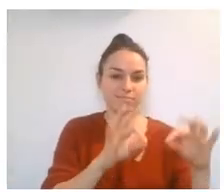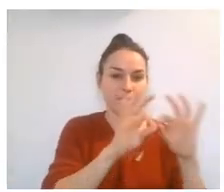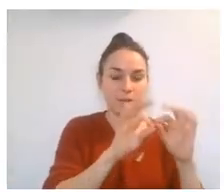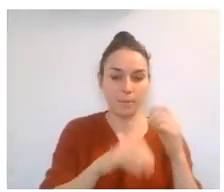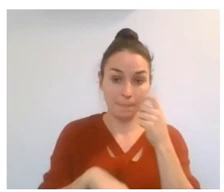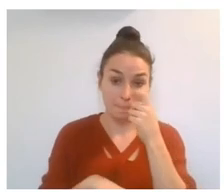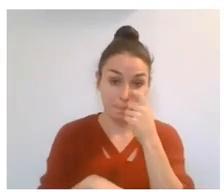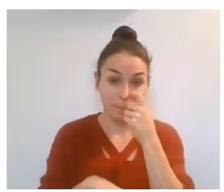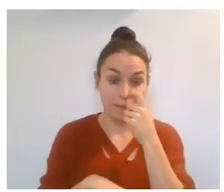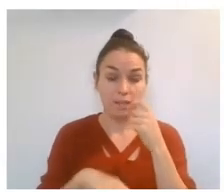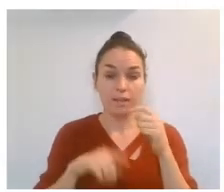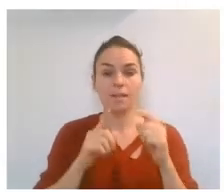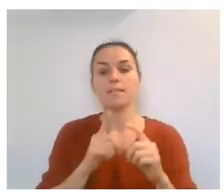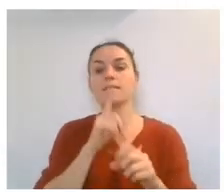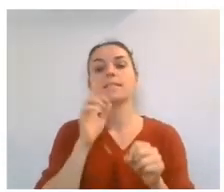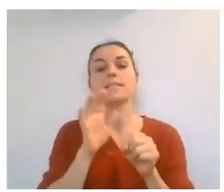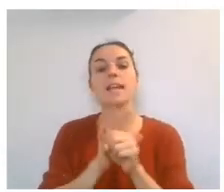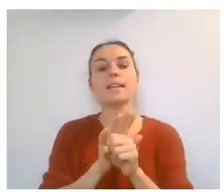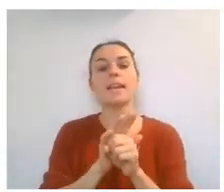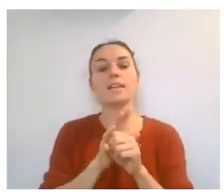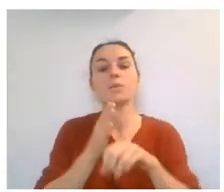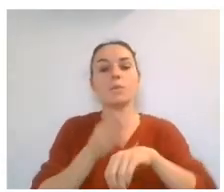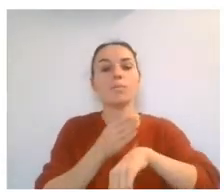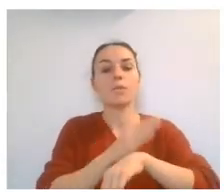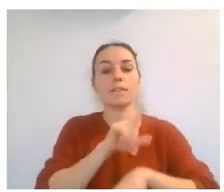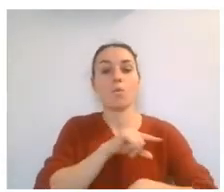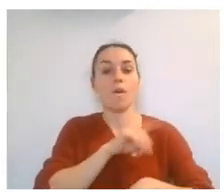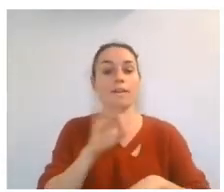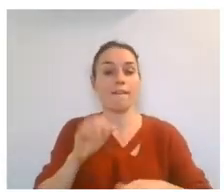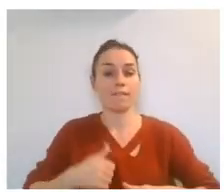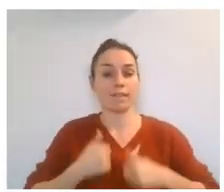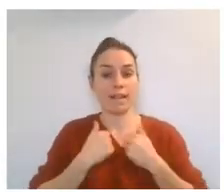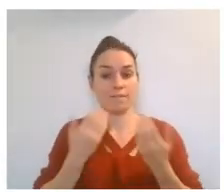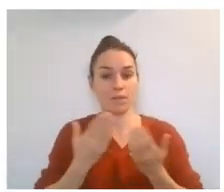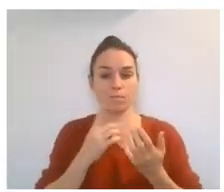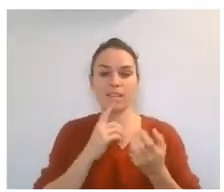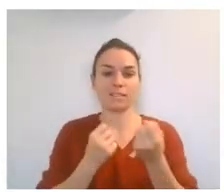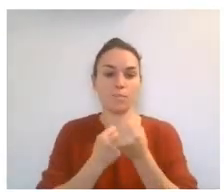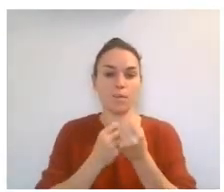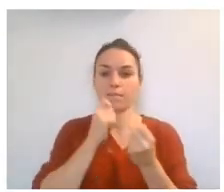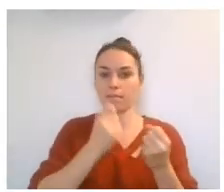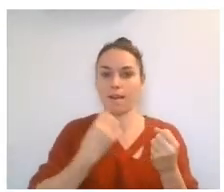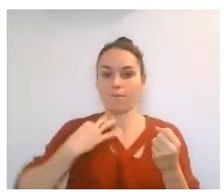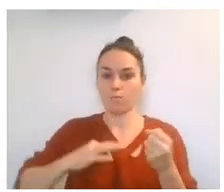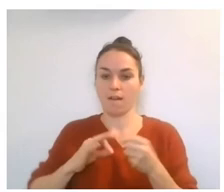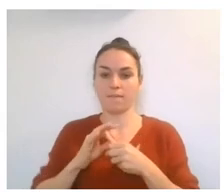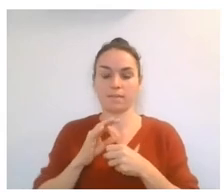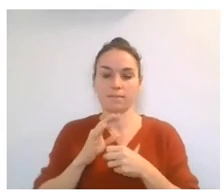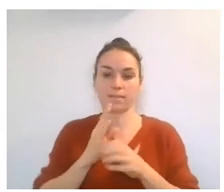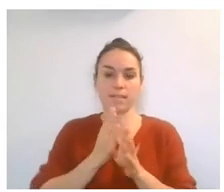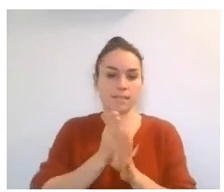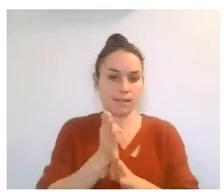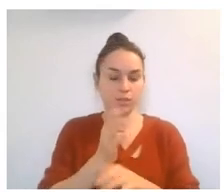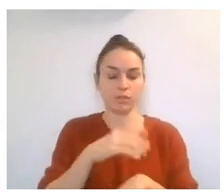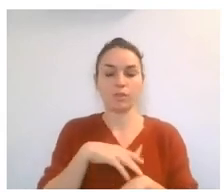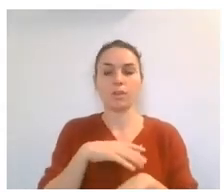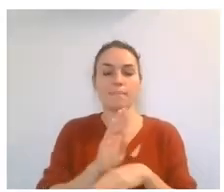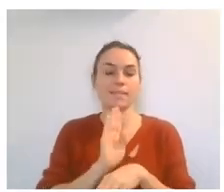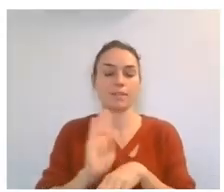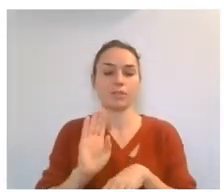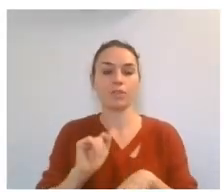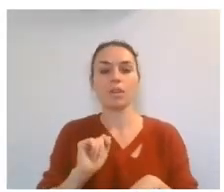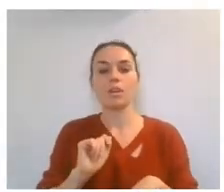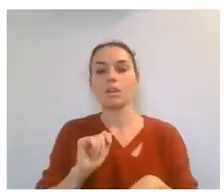Whidbey Island by supporting the nonprofit sector, assisting donors to build and preserve enduring assets for